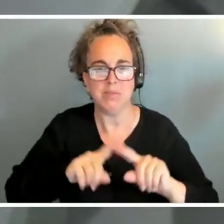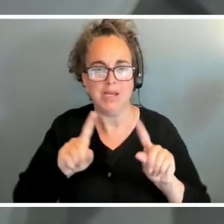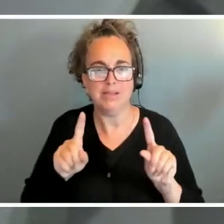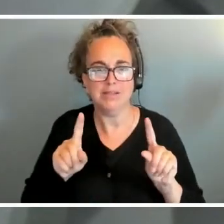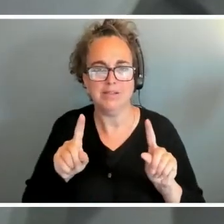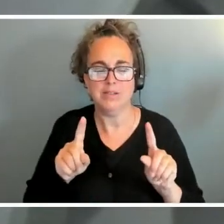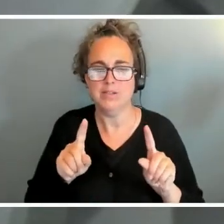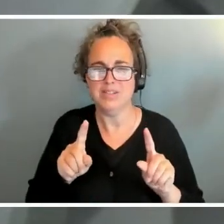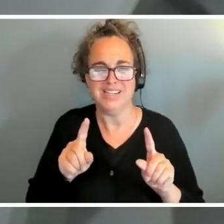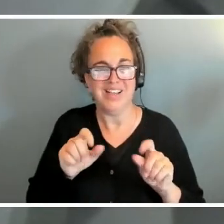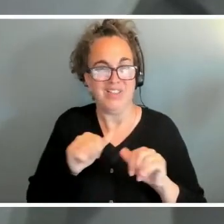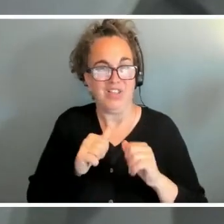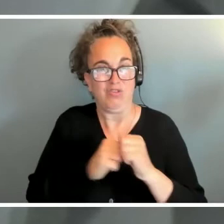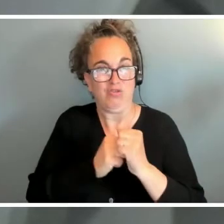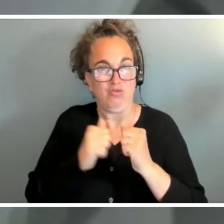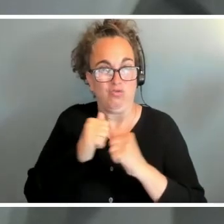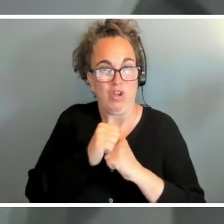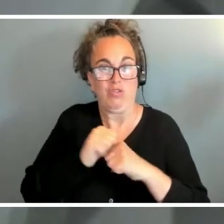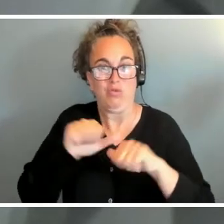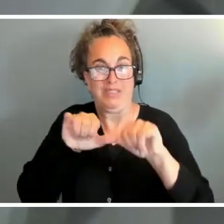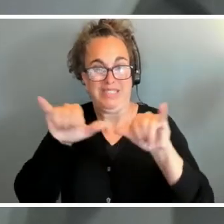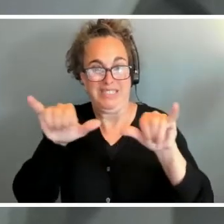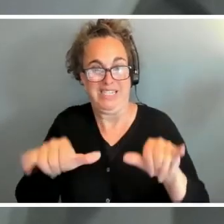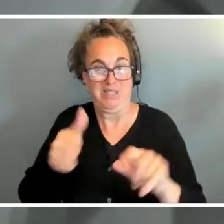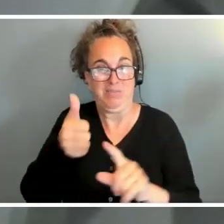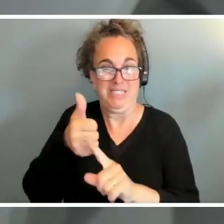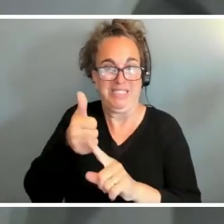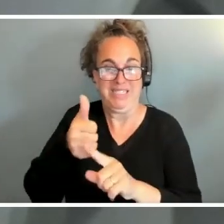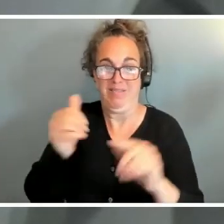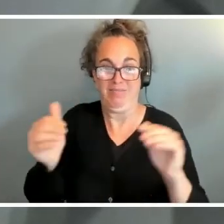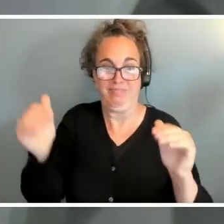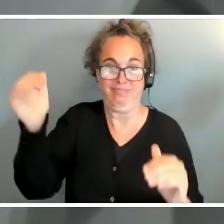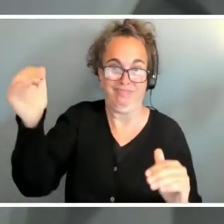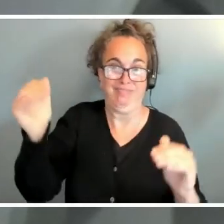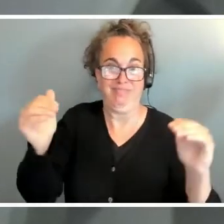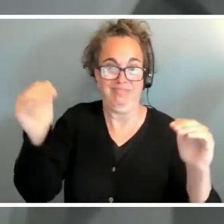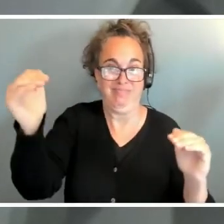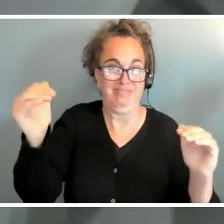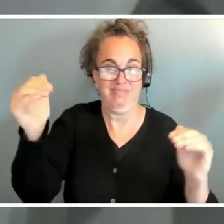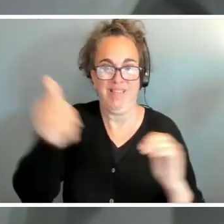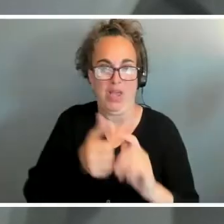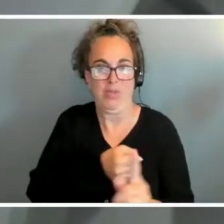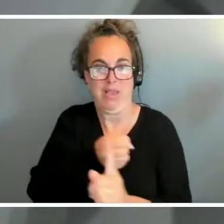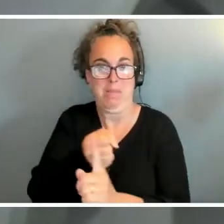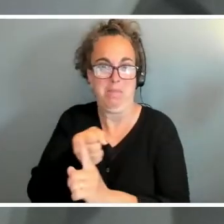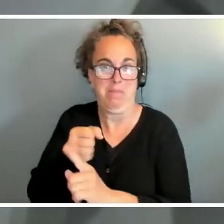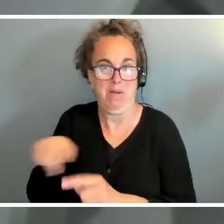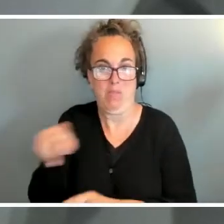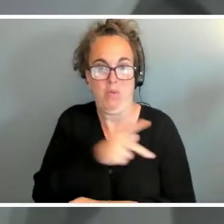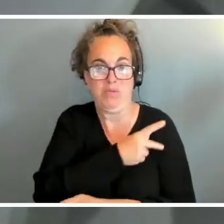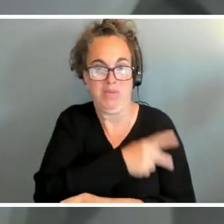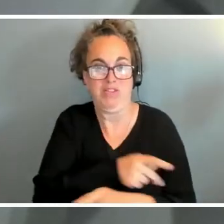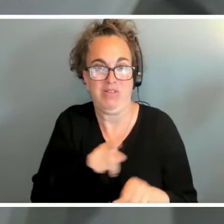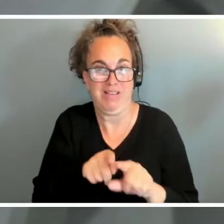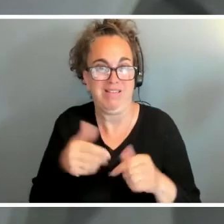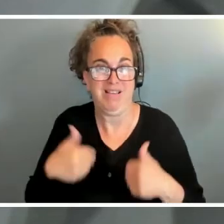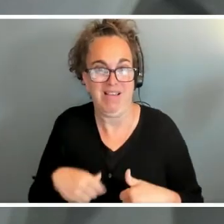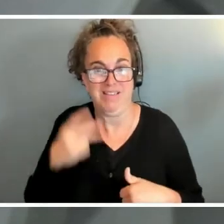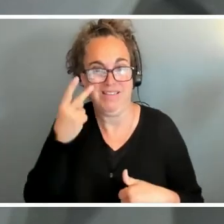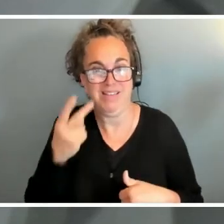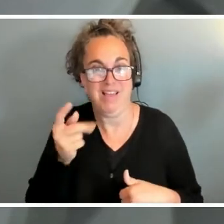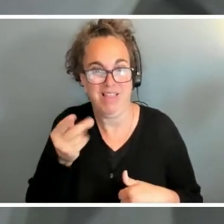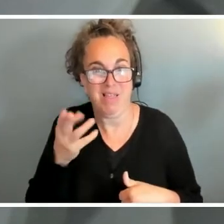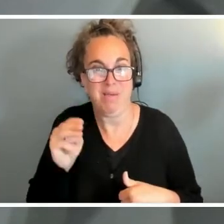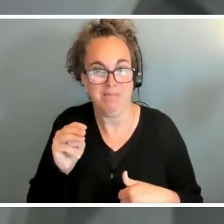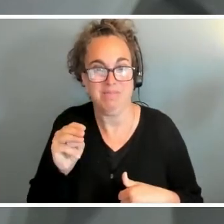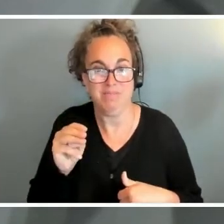structural inequities in our systems can actually do and how they actually impact patients as I see them at the